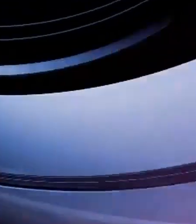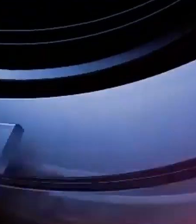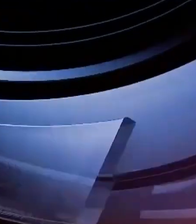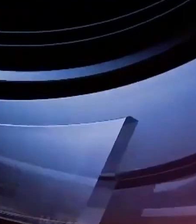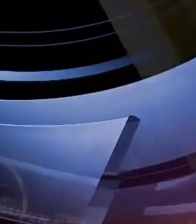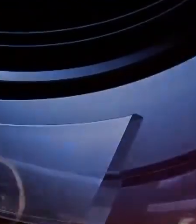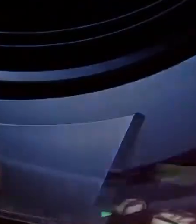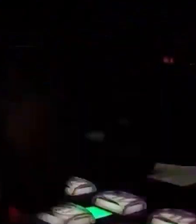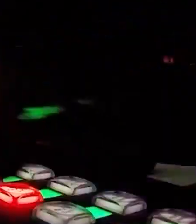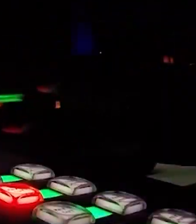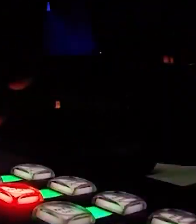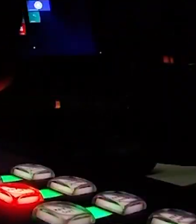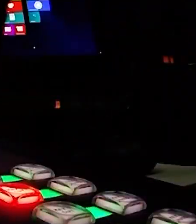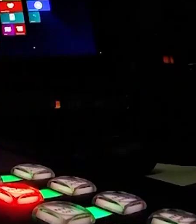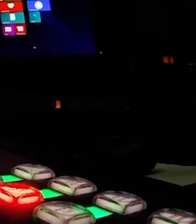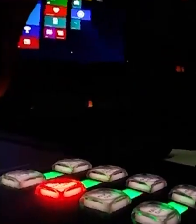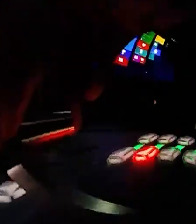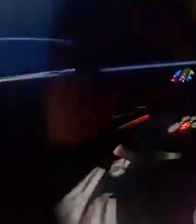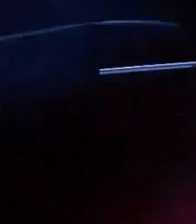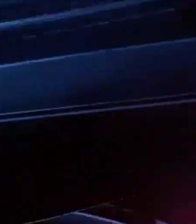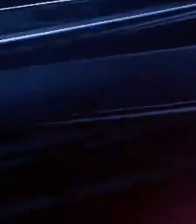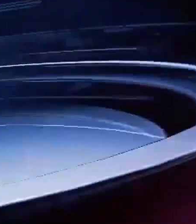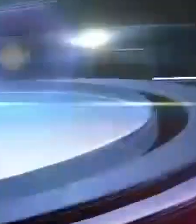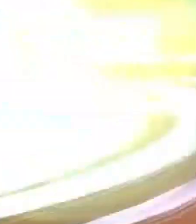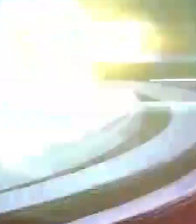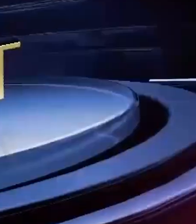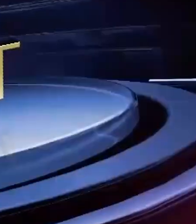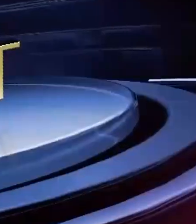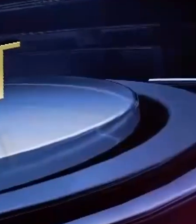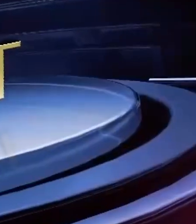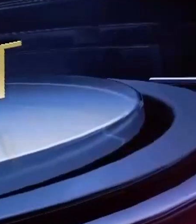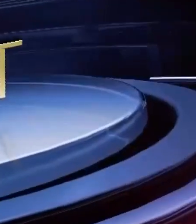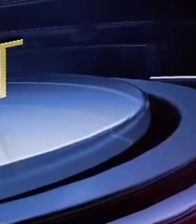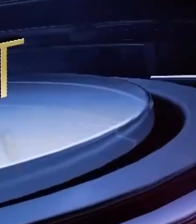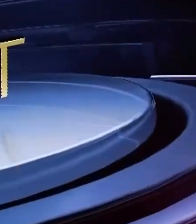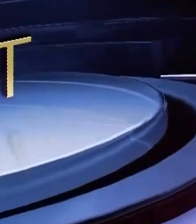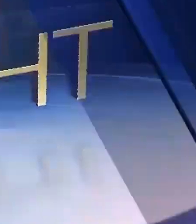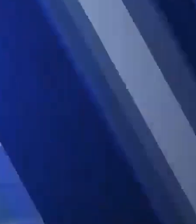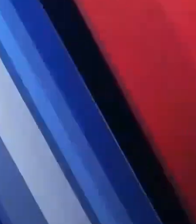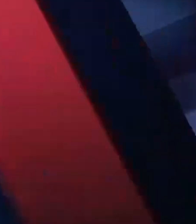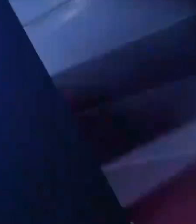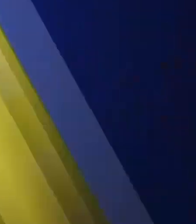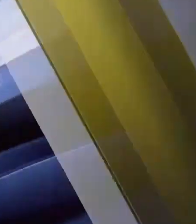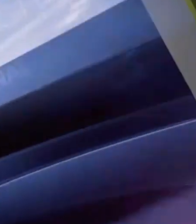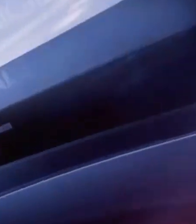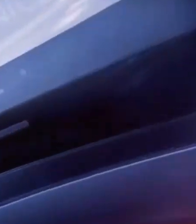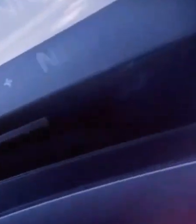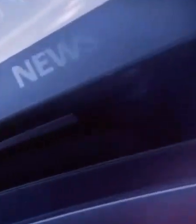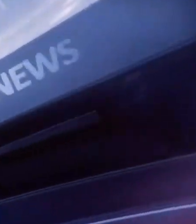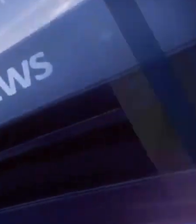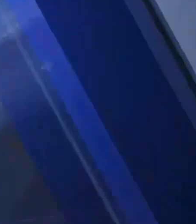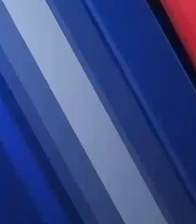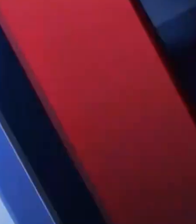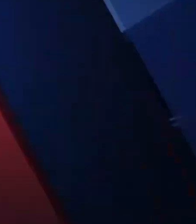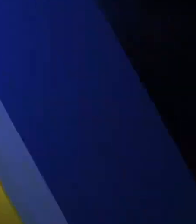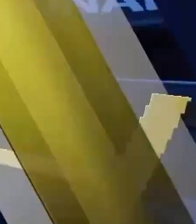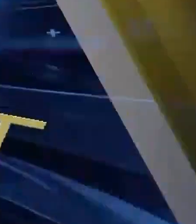Broadcasting from our studios in the Pine St. Michael, this is CBC NewsNight, starting now.